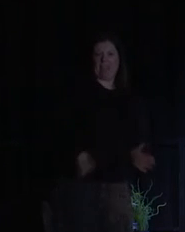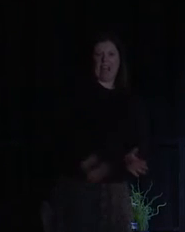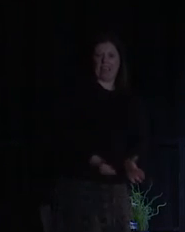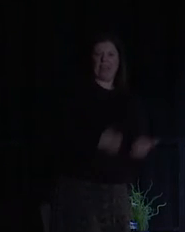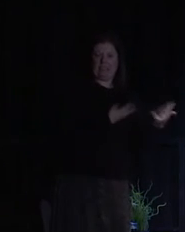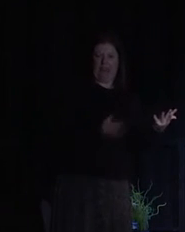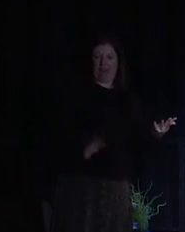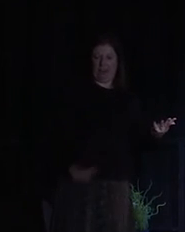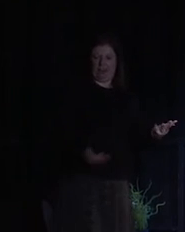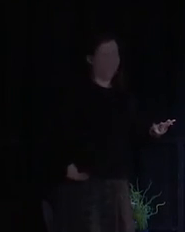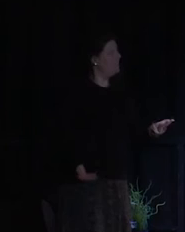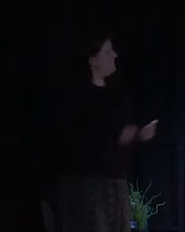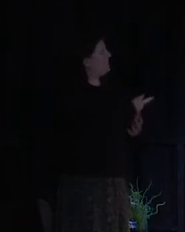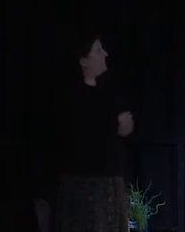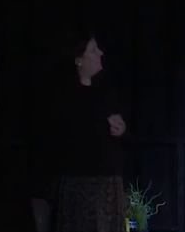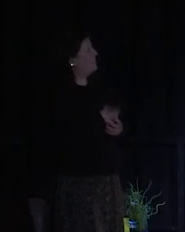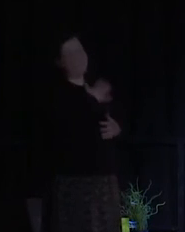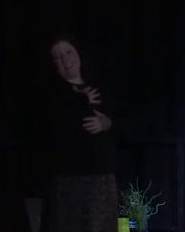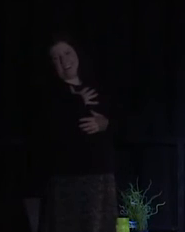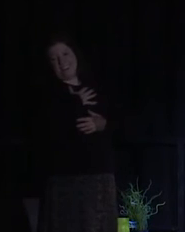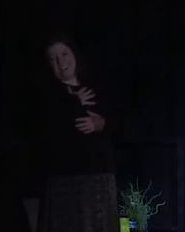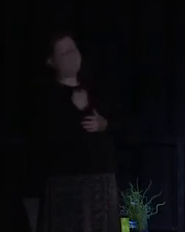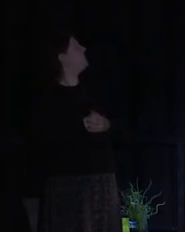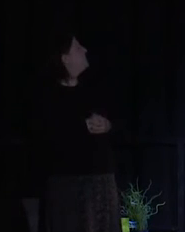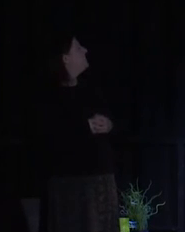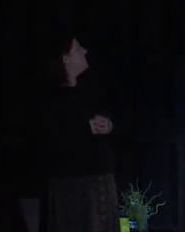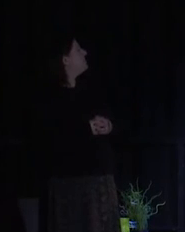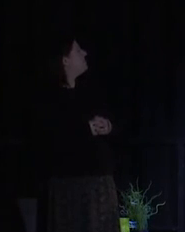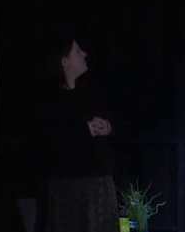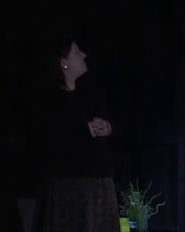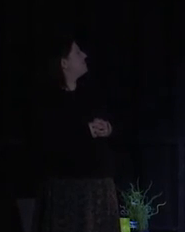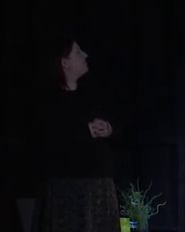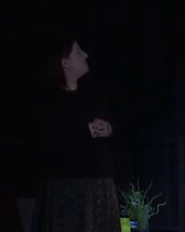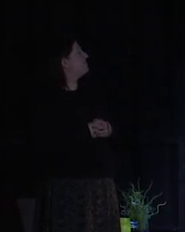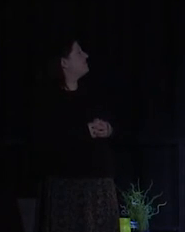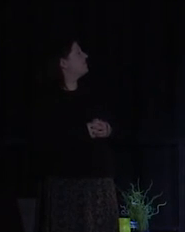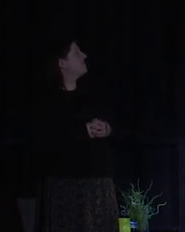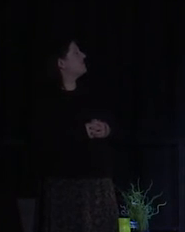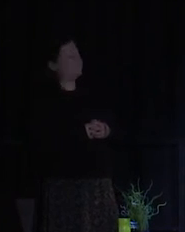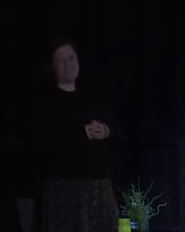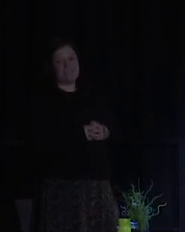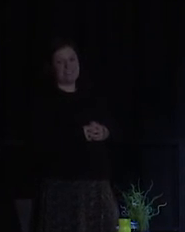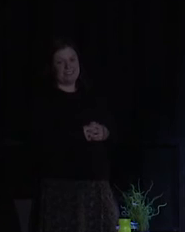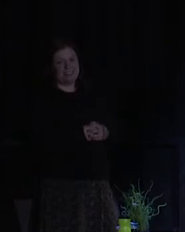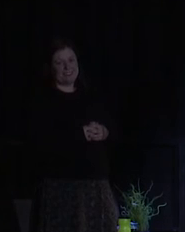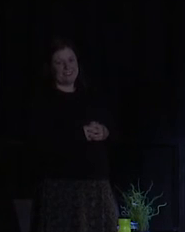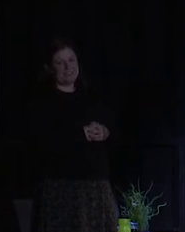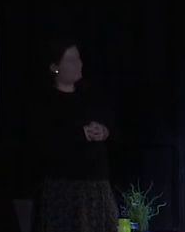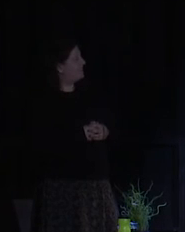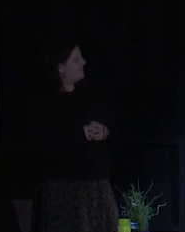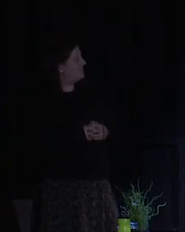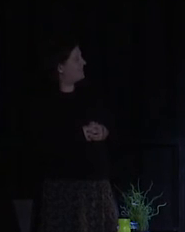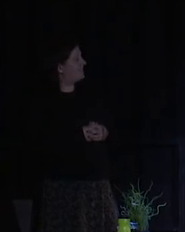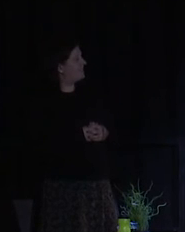You are the one there. Yay, Helen, I love Boudica. I absolutely love her, she's great. These Dancing Maharajas, Cohesion